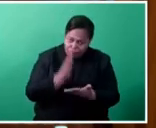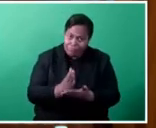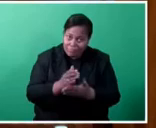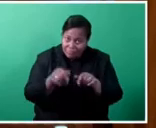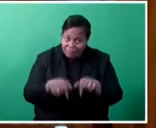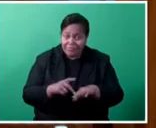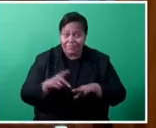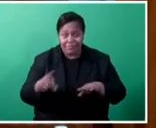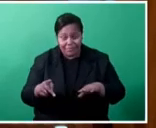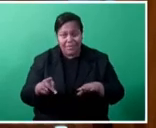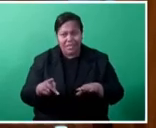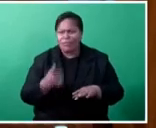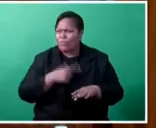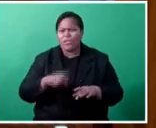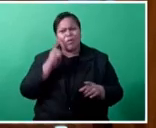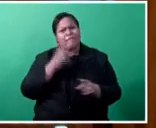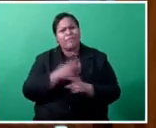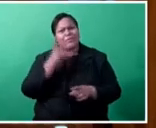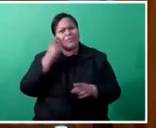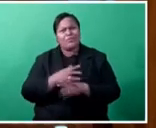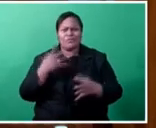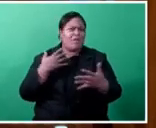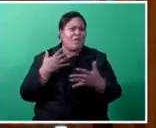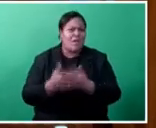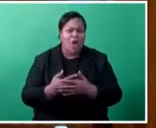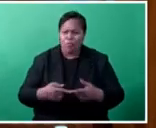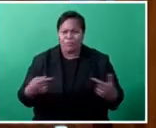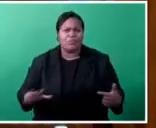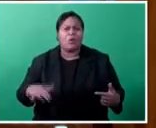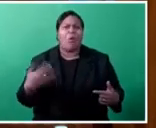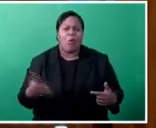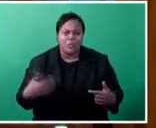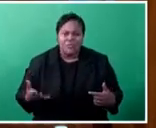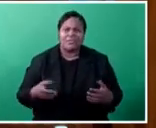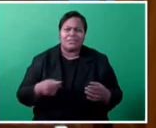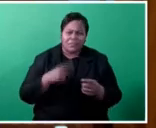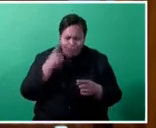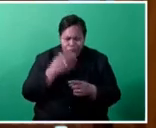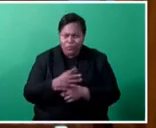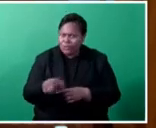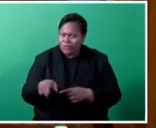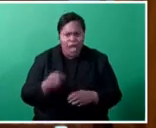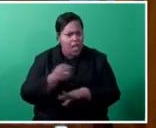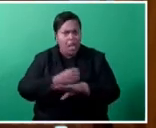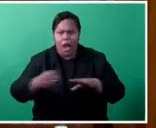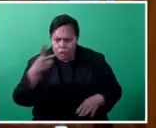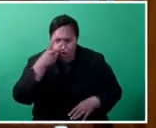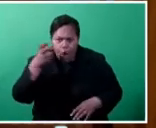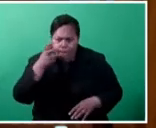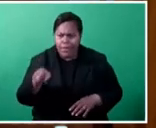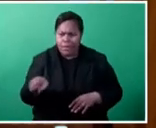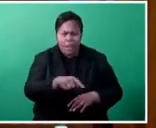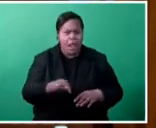straight over the numerous misconceptions often preached by the members of the other side of the House that the government will rob the landowners of their rights